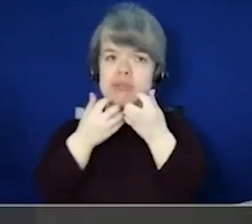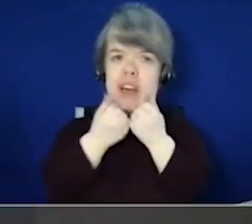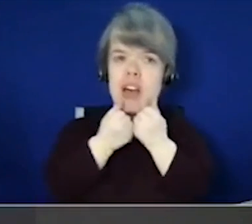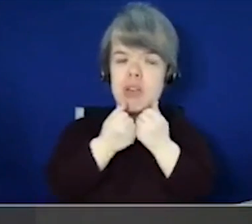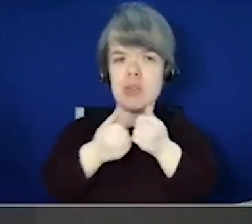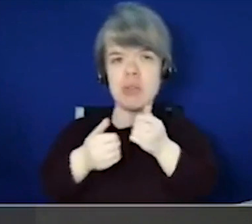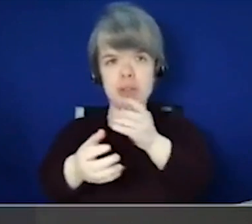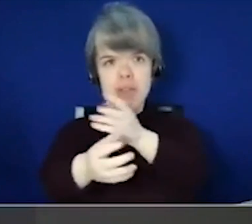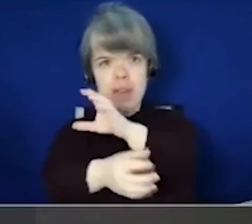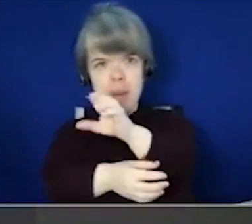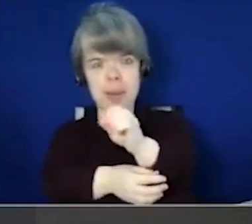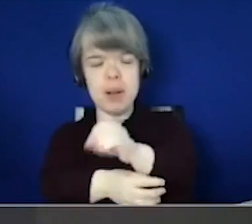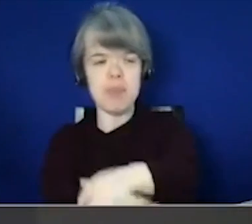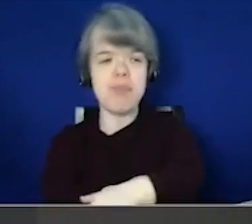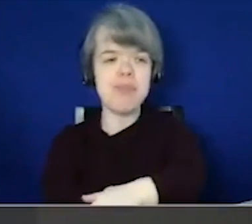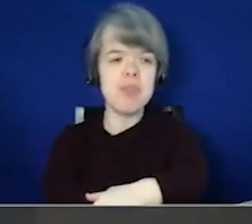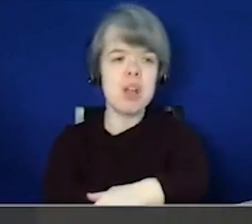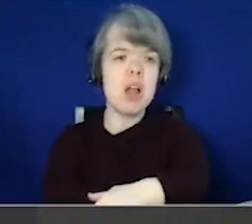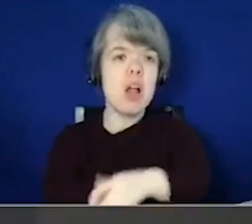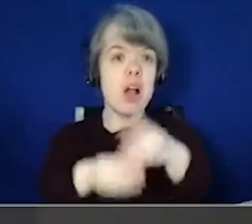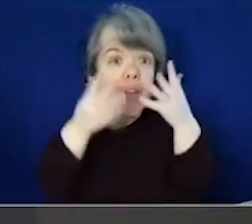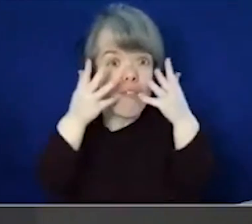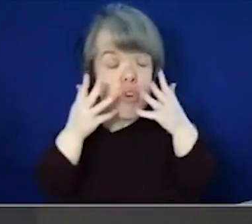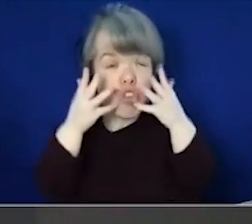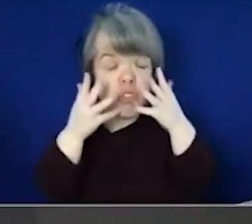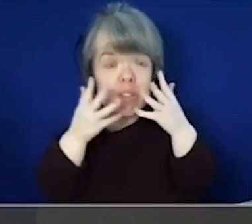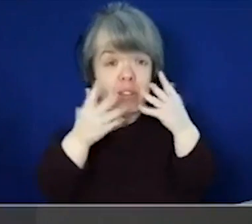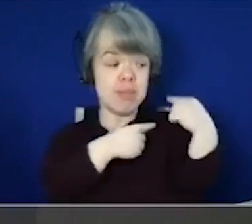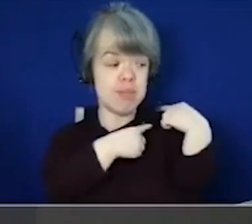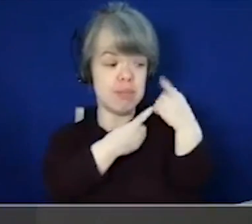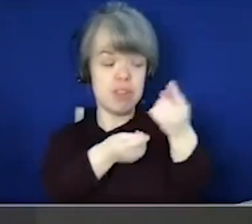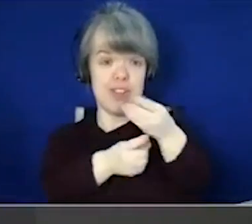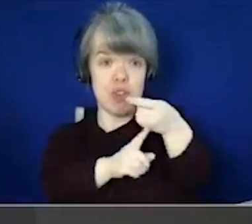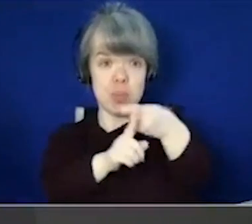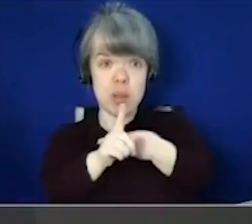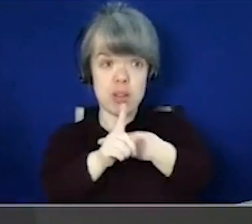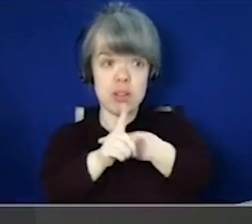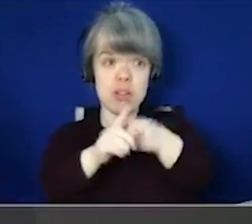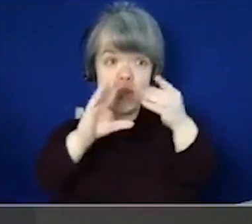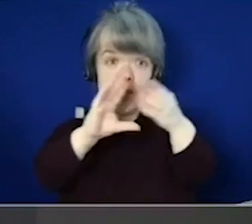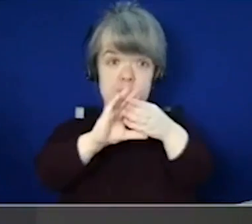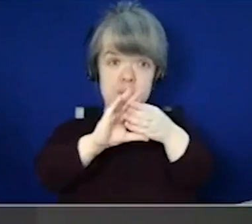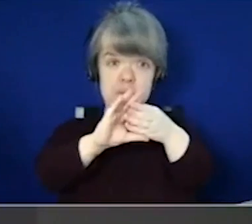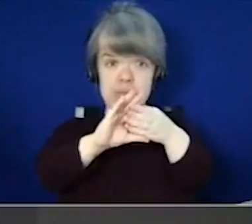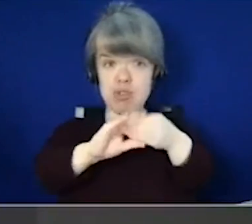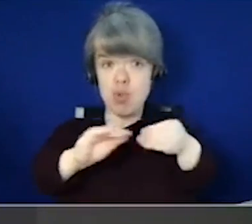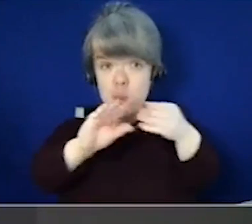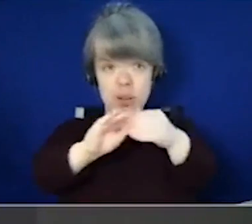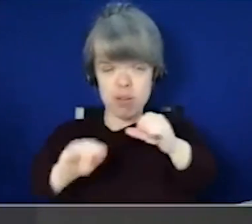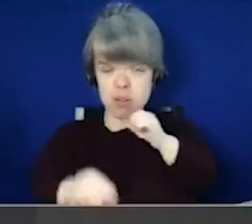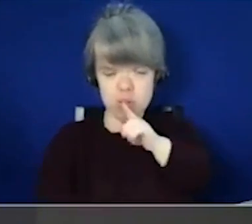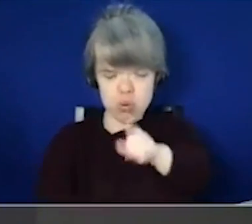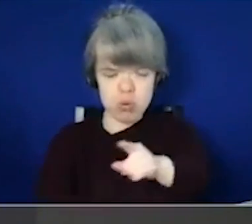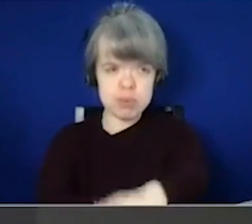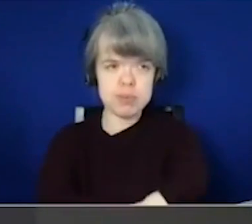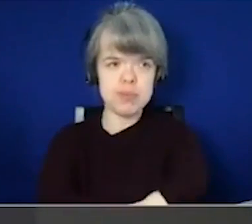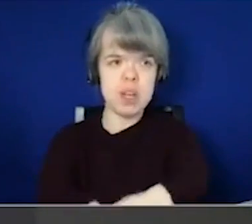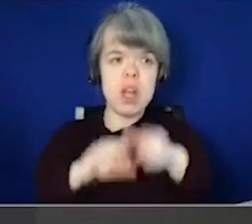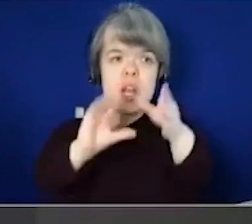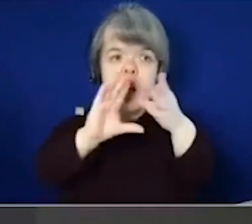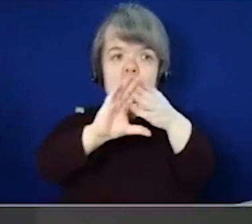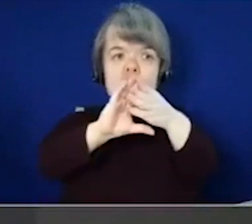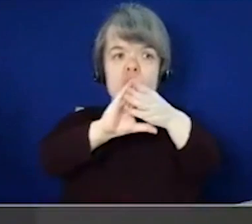Unfortunately, over the past few months, there is a narrative that isn't true. The narrative is that hundreds of thousands